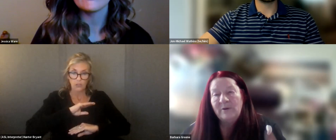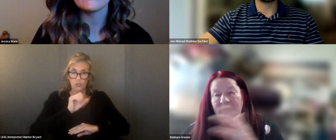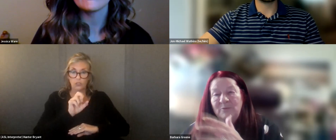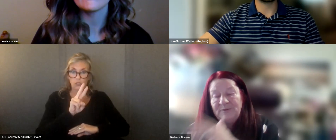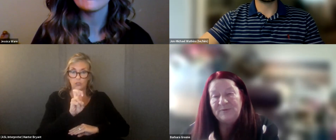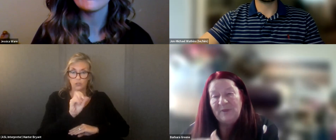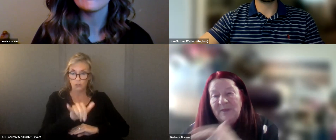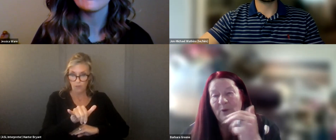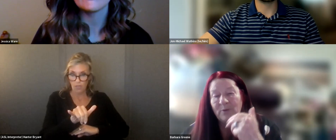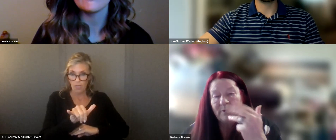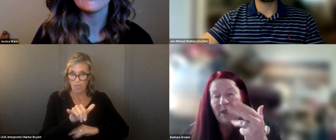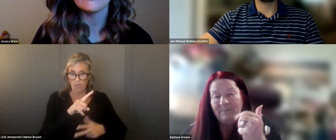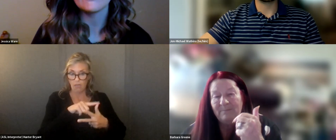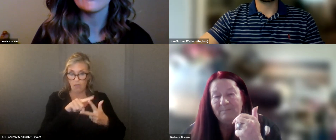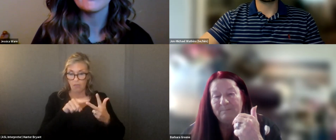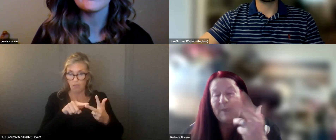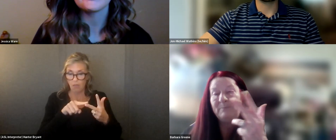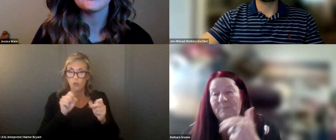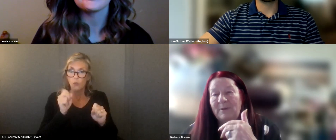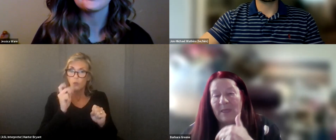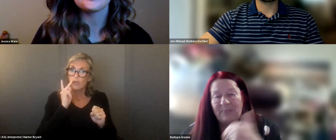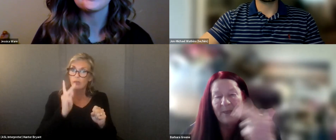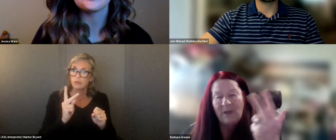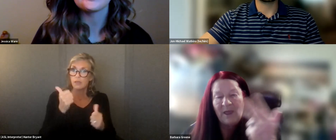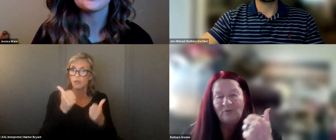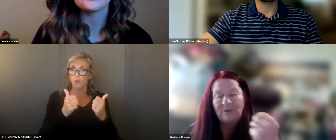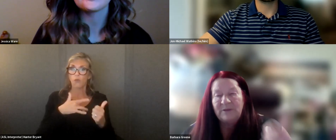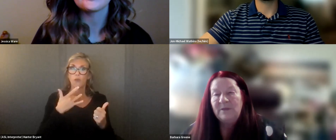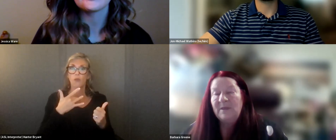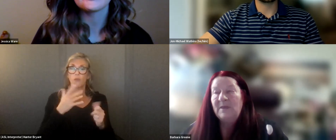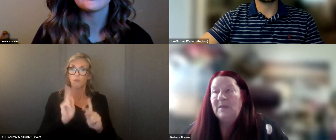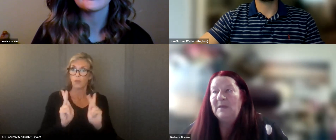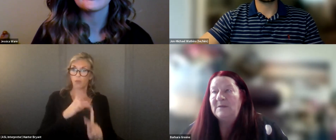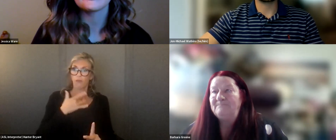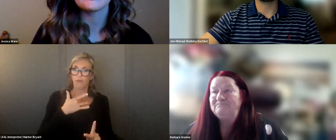we are able to see whether or not people feel like they are actually